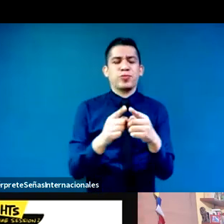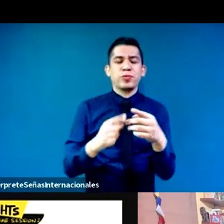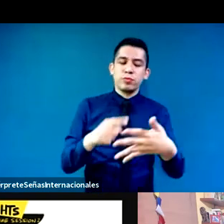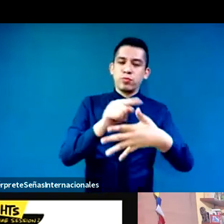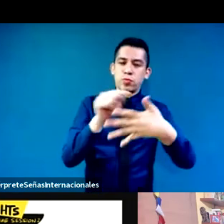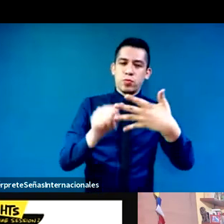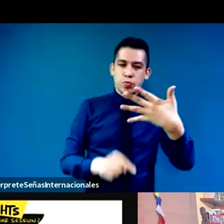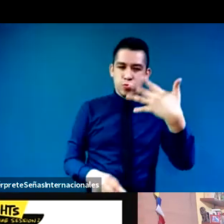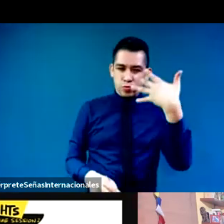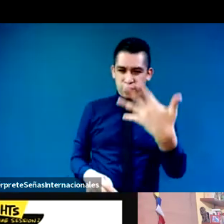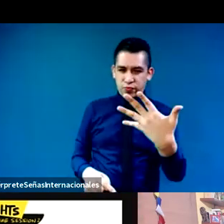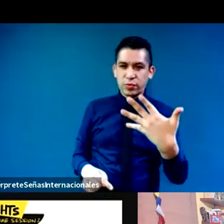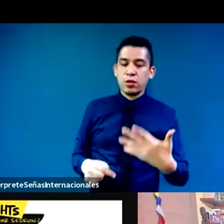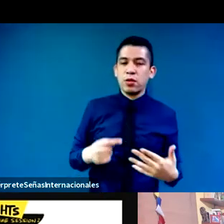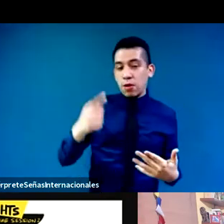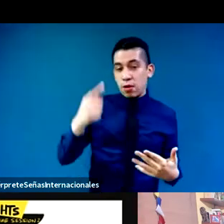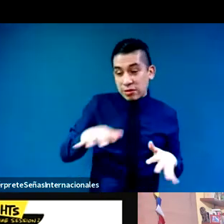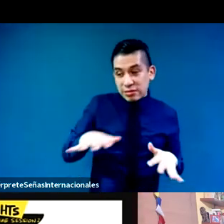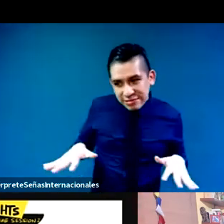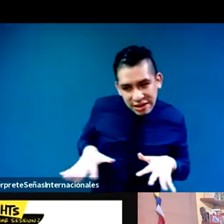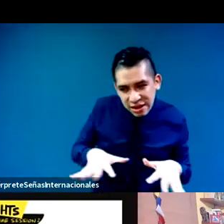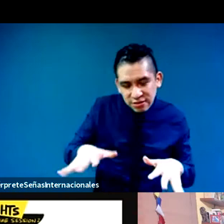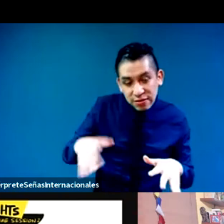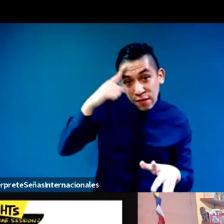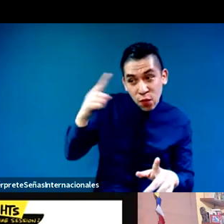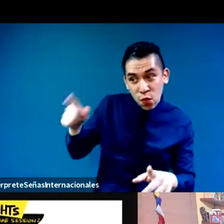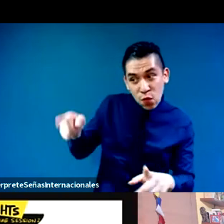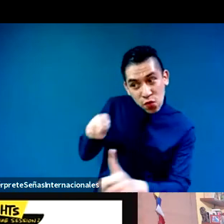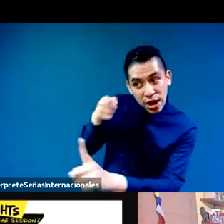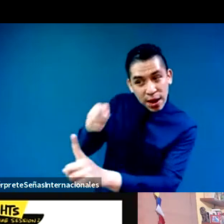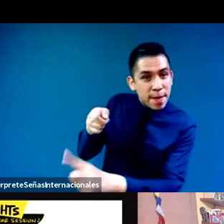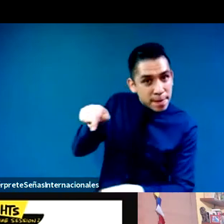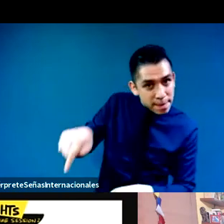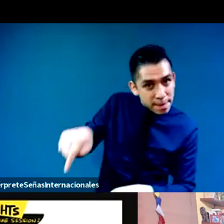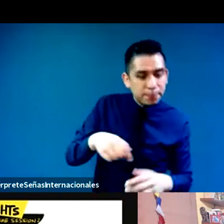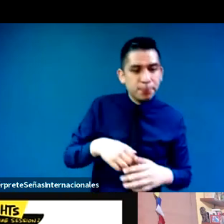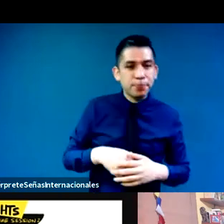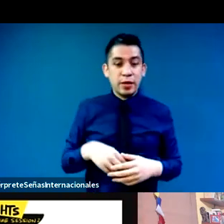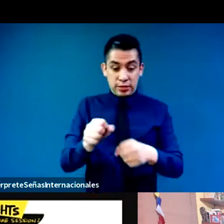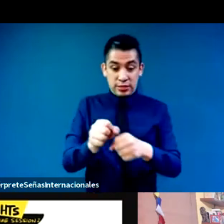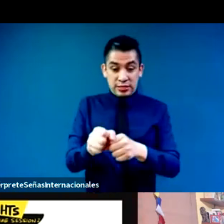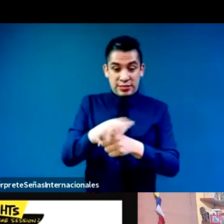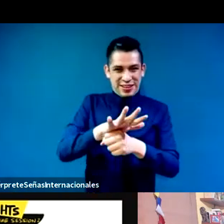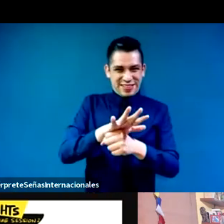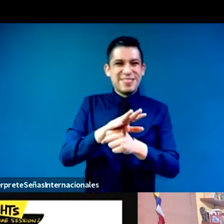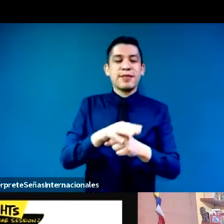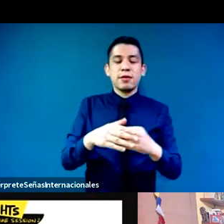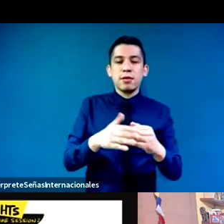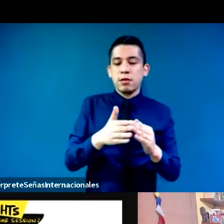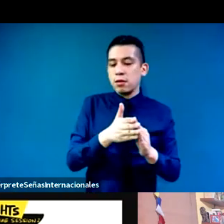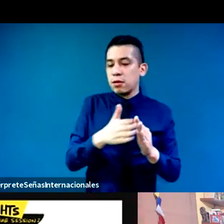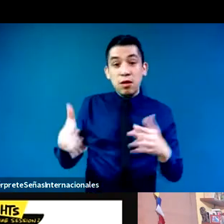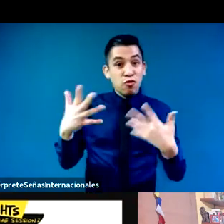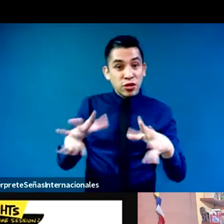have carried out at CARE with, of course, thousands of partners. So the first step, a critical first